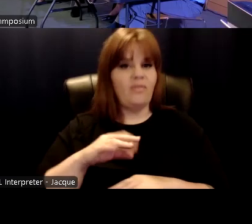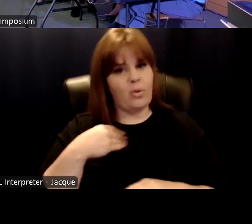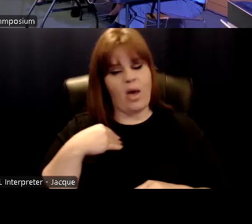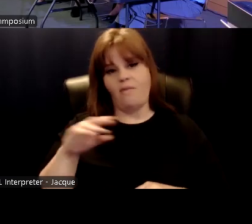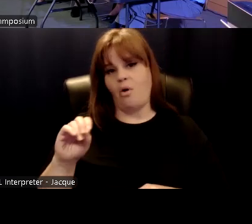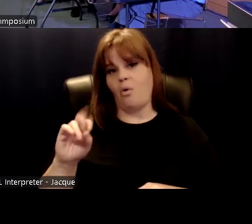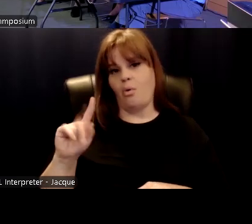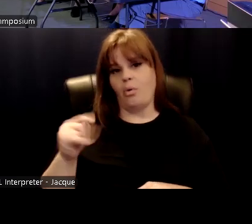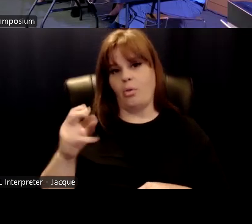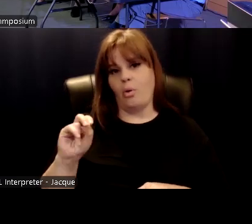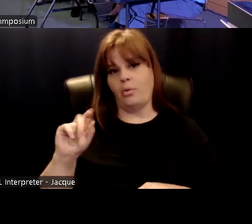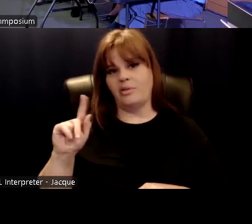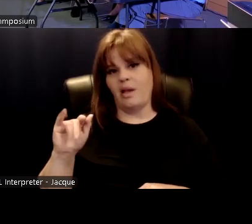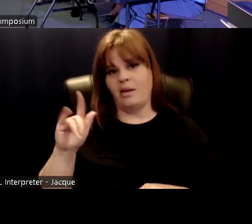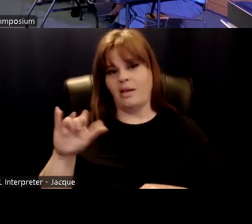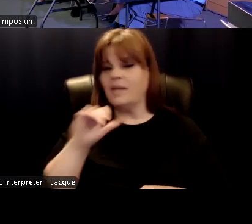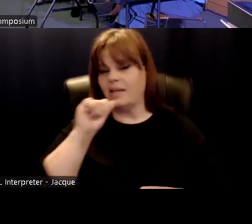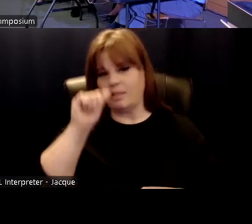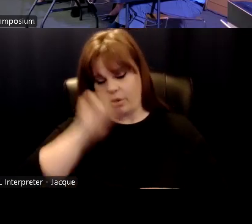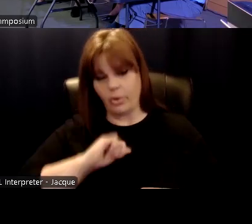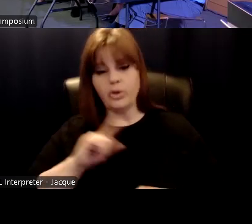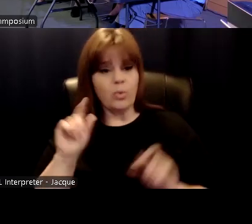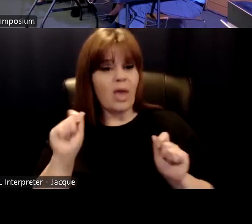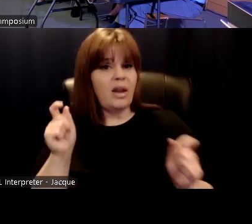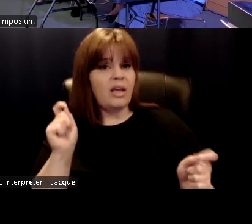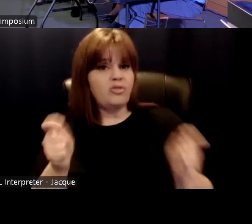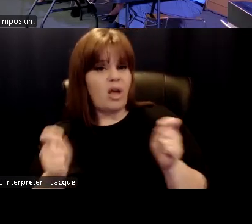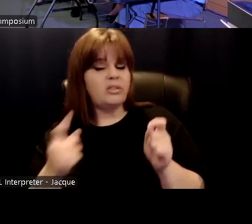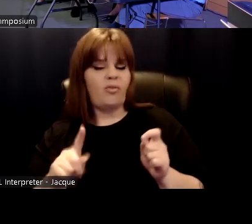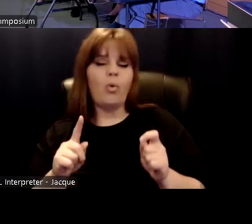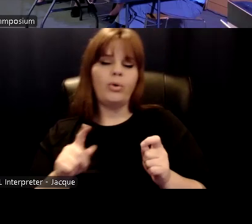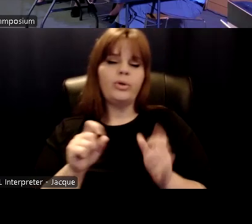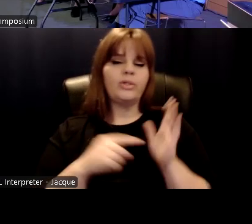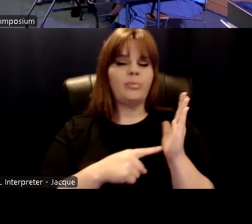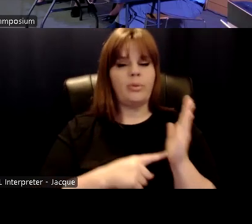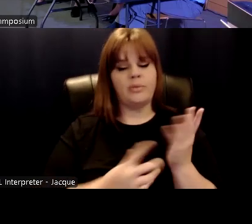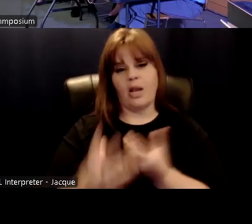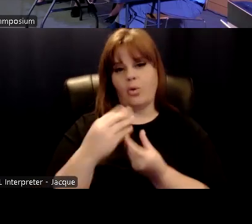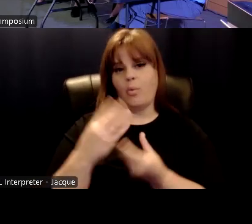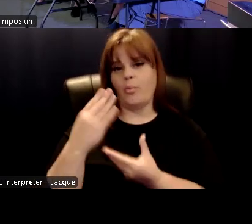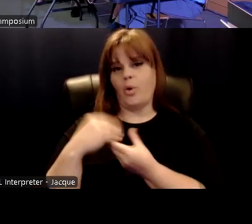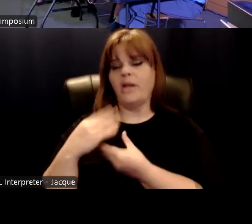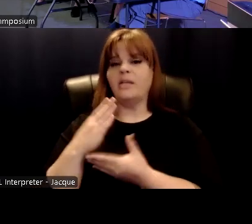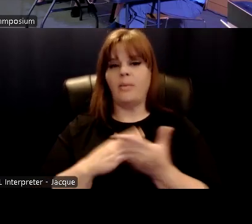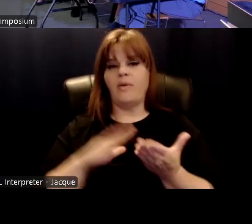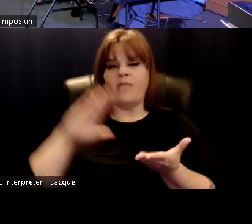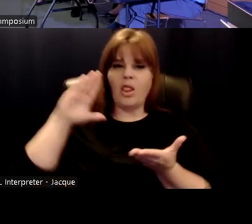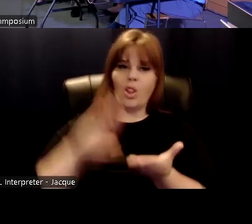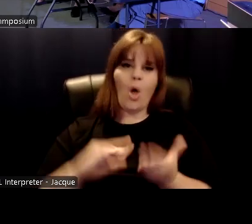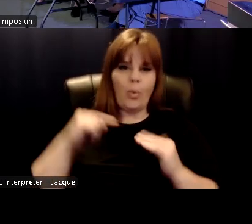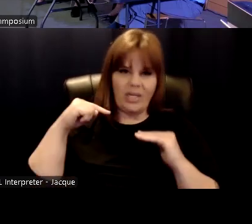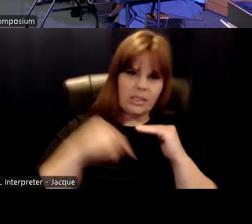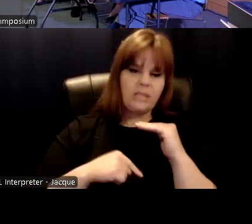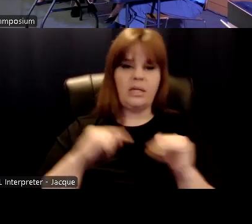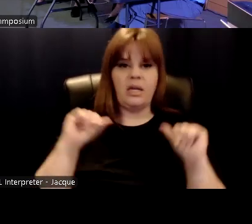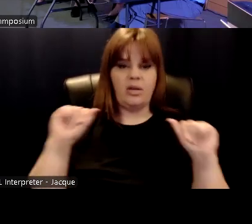you can adjust for your symptoms and incorporate some of that low intensity exercise. I